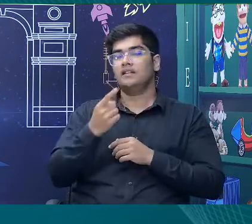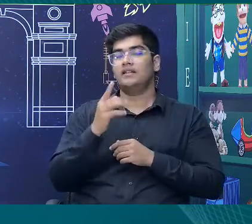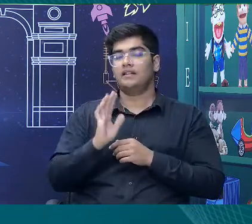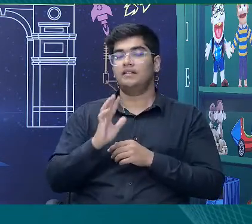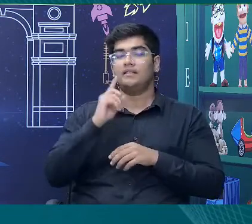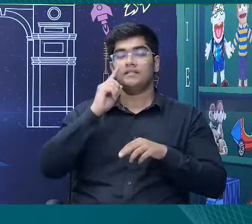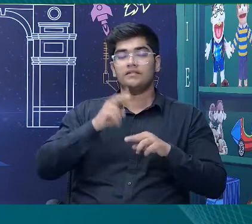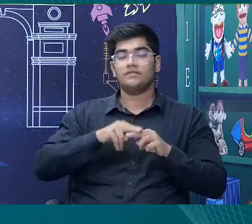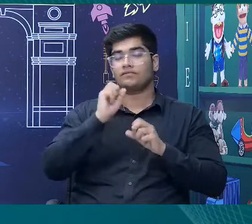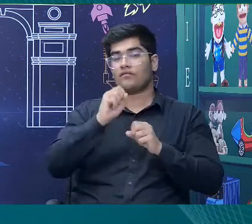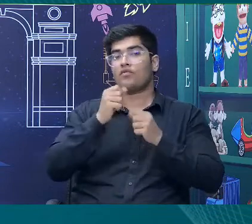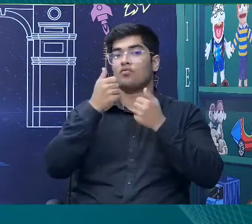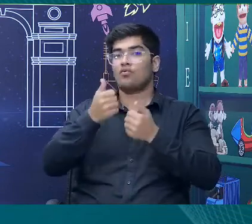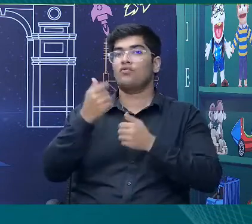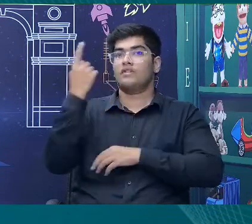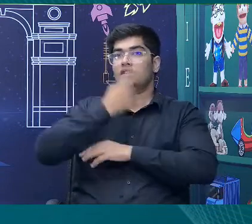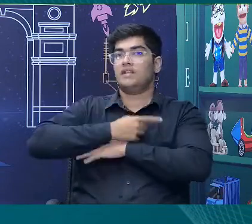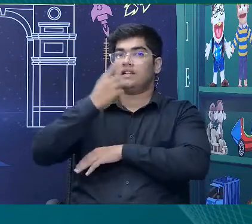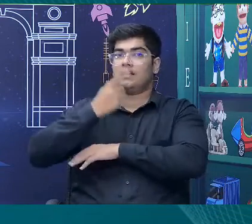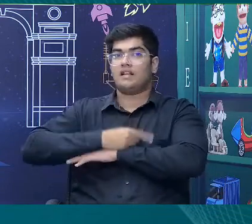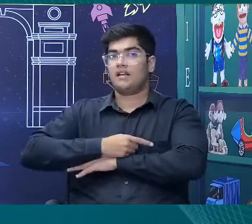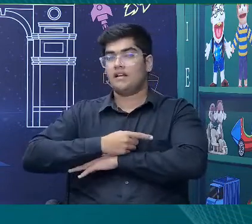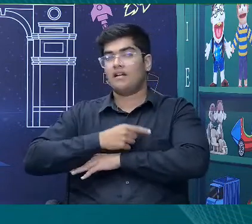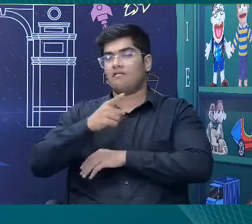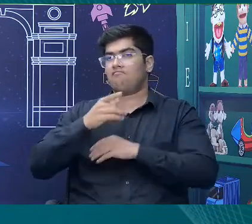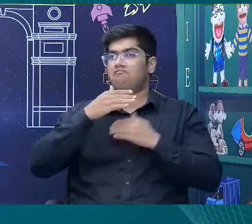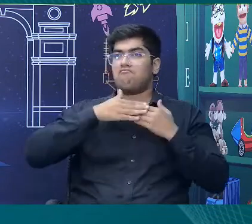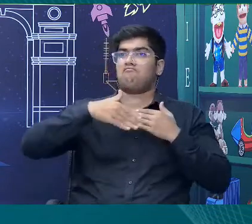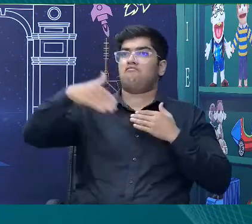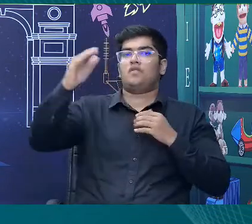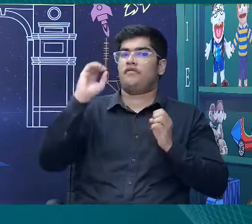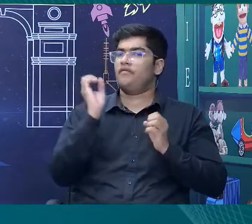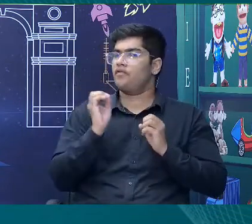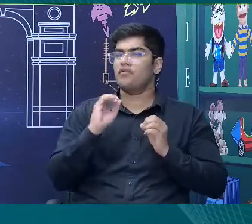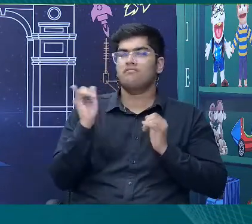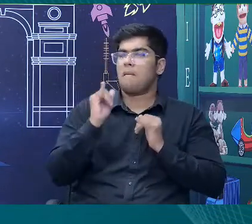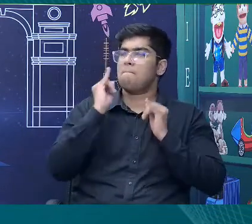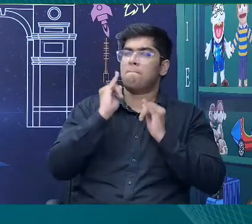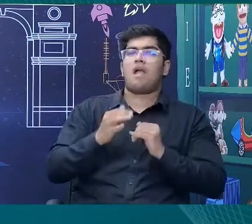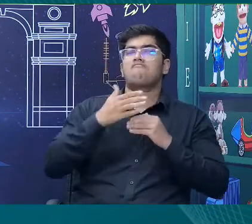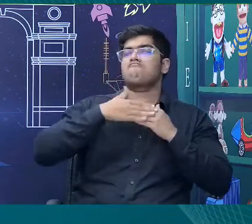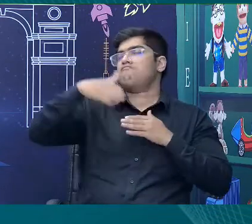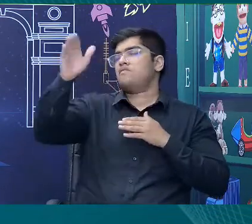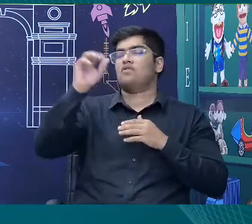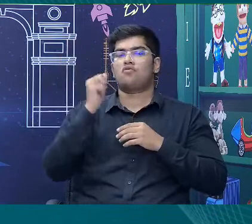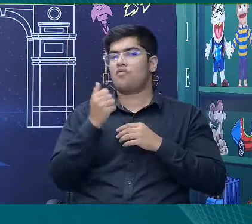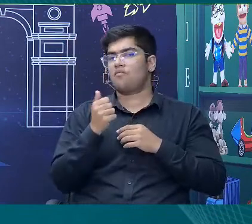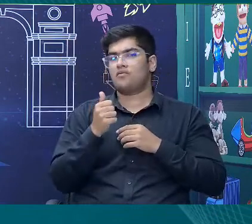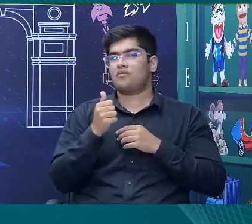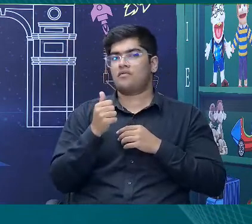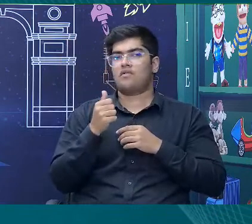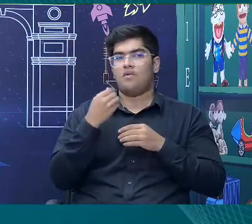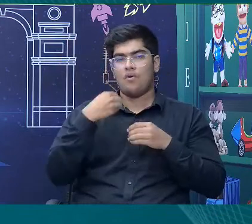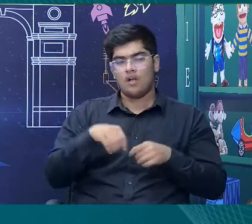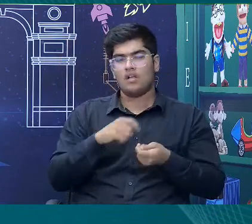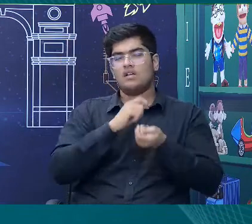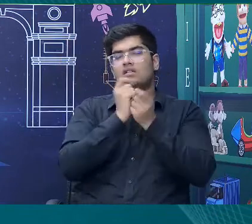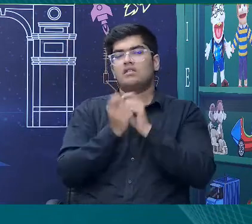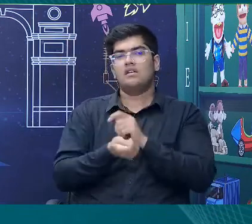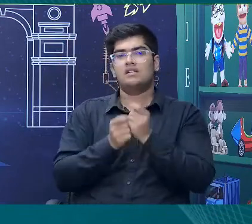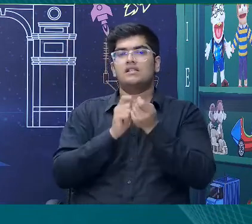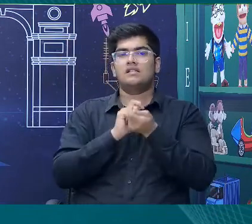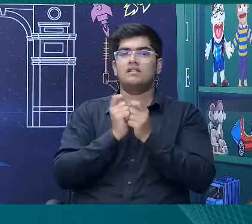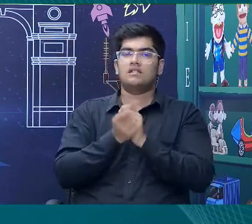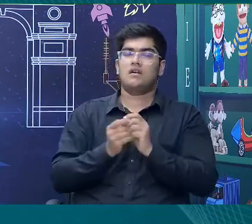good days did not last, your bad days won't last also. Eventually, days will change and there'll be